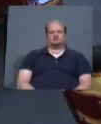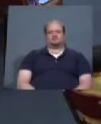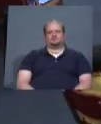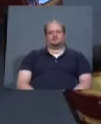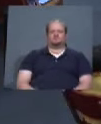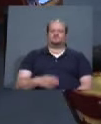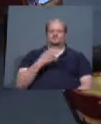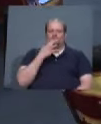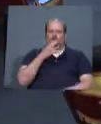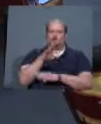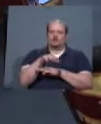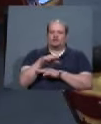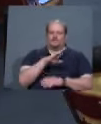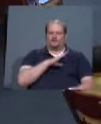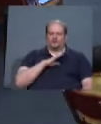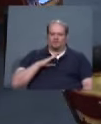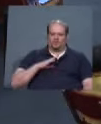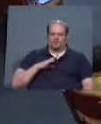Good evening, board.